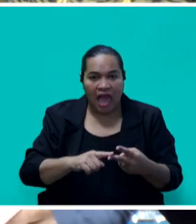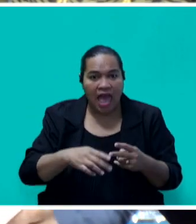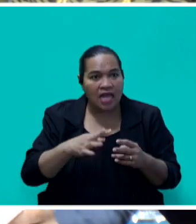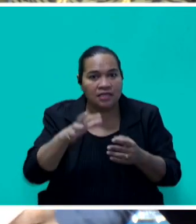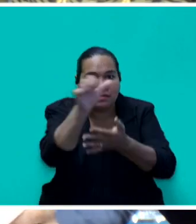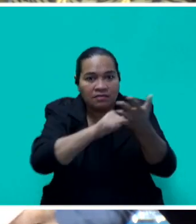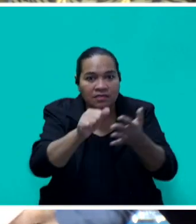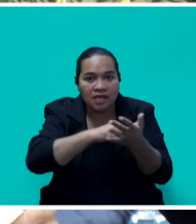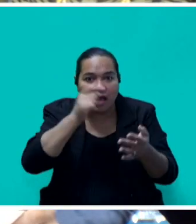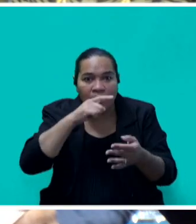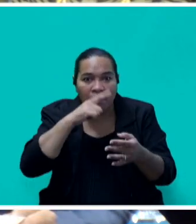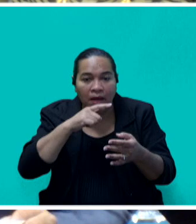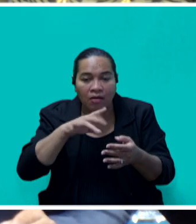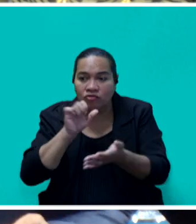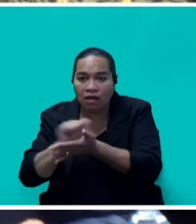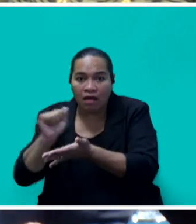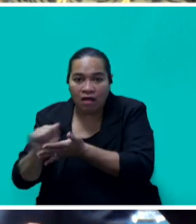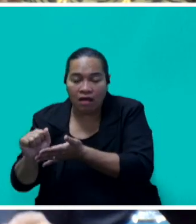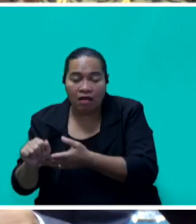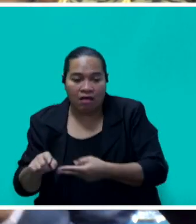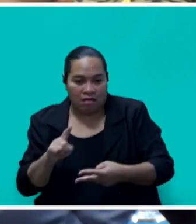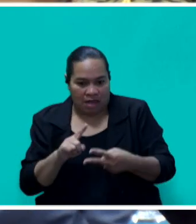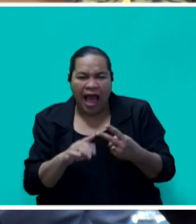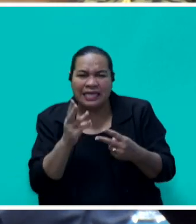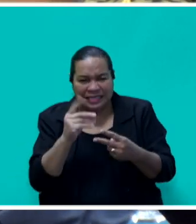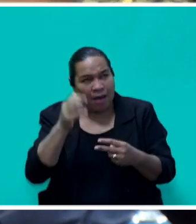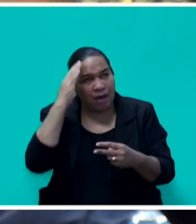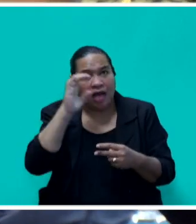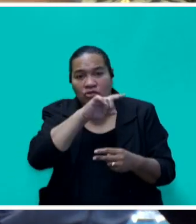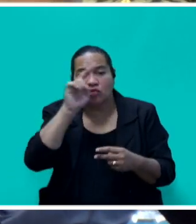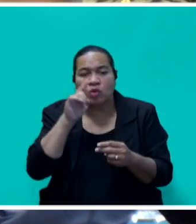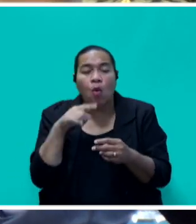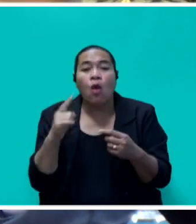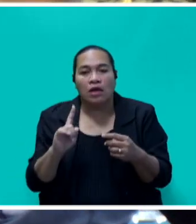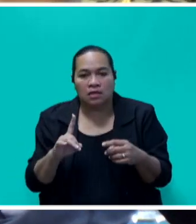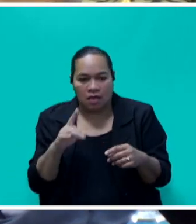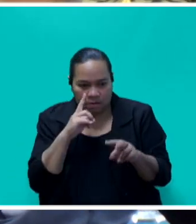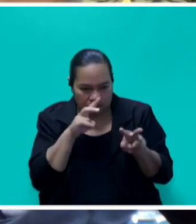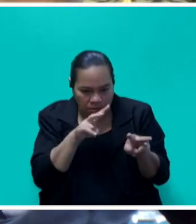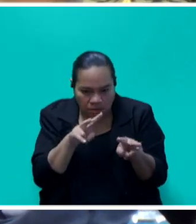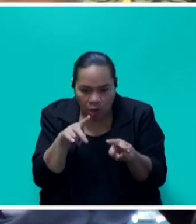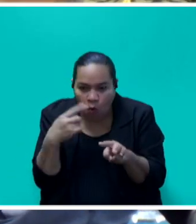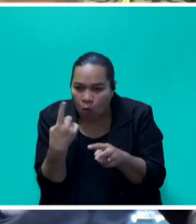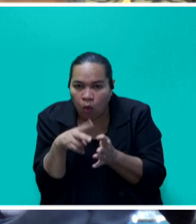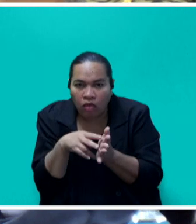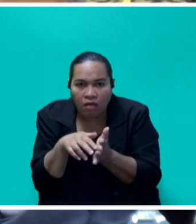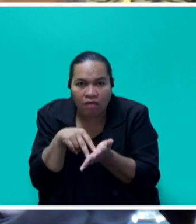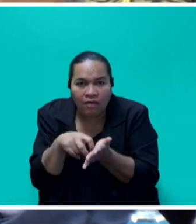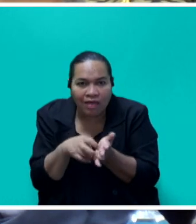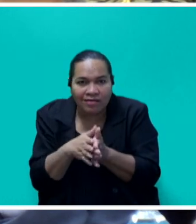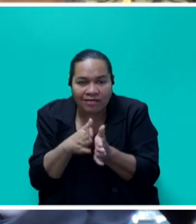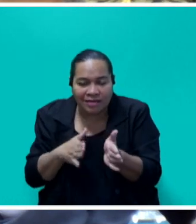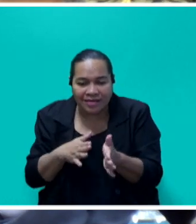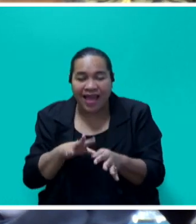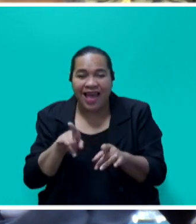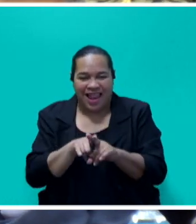trafficking. In some countries, they attack the vulnerable. They bring, saying